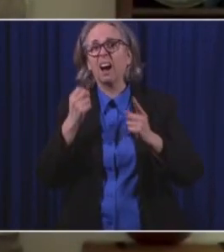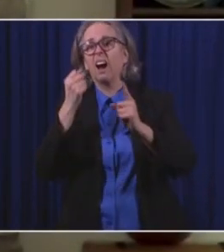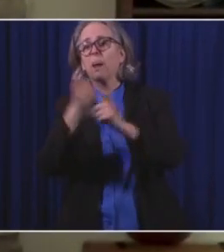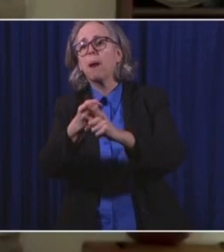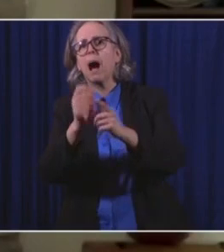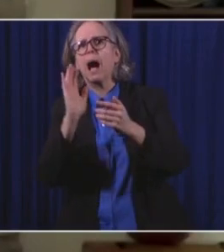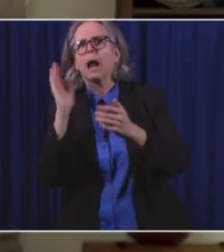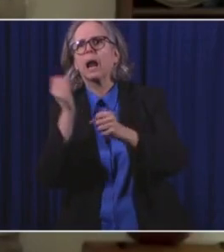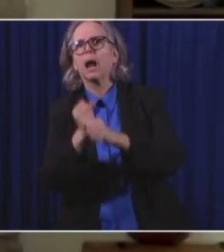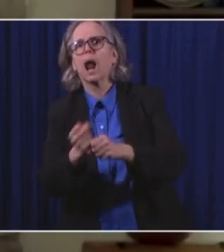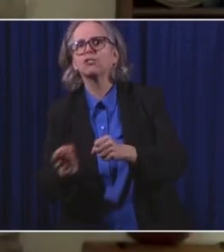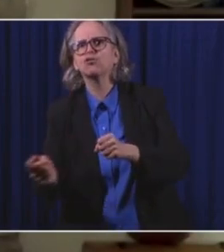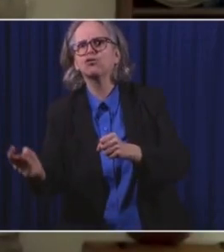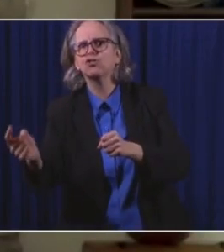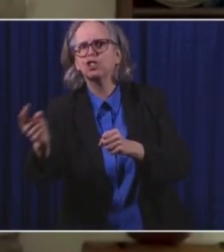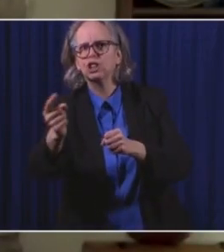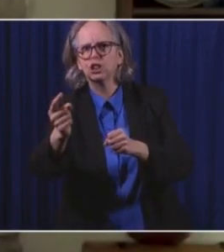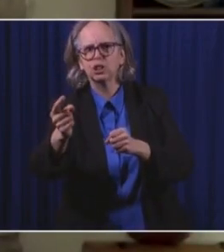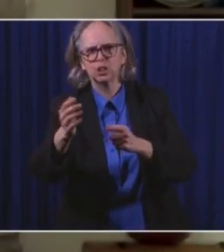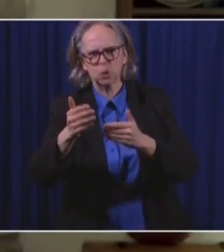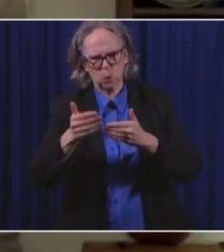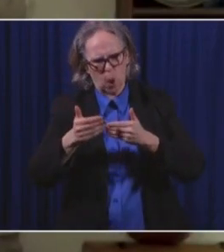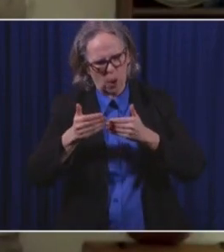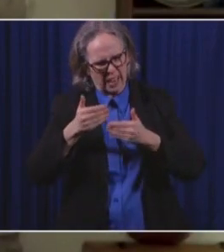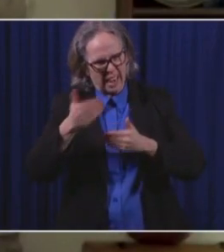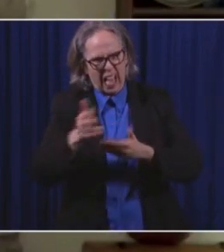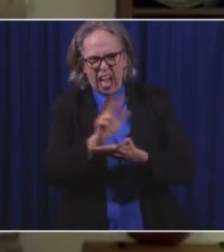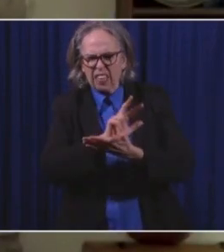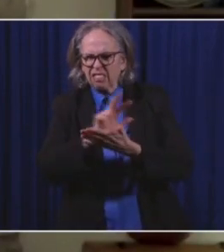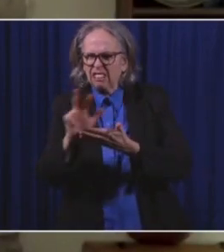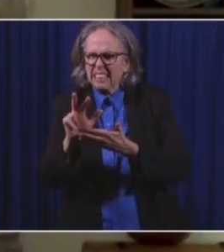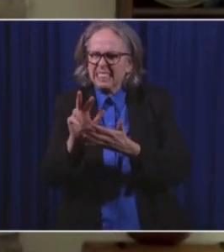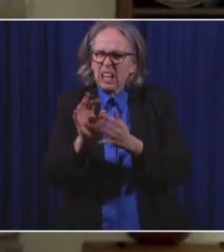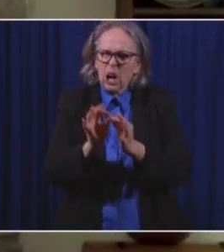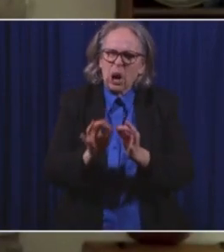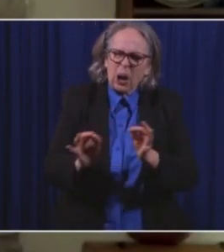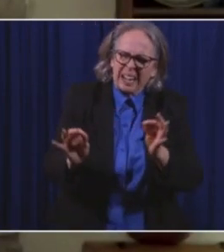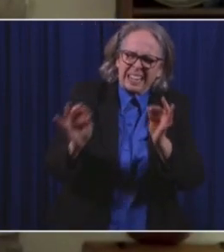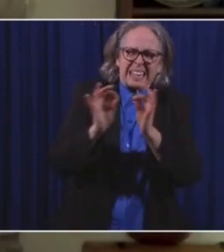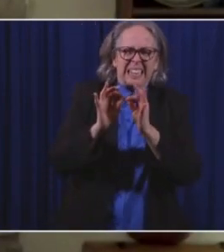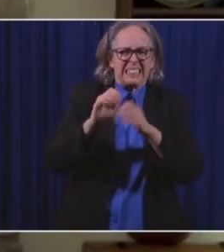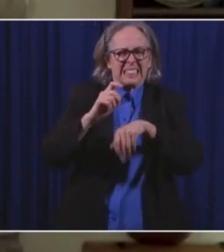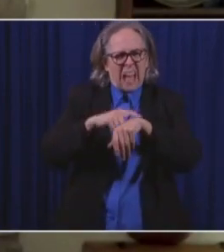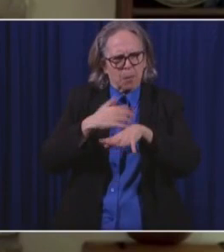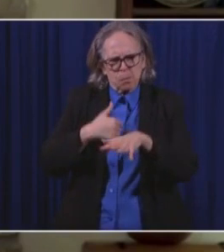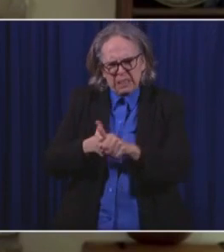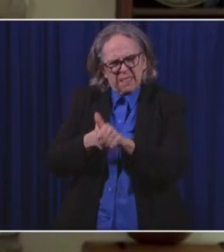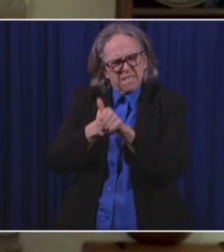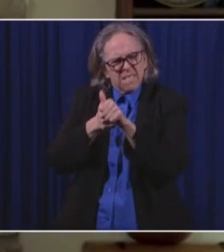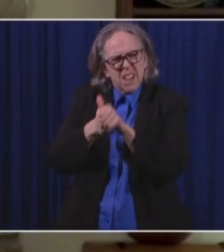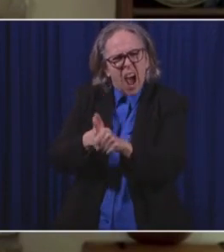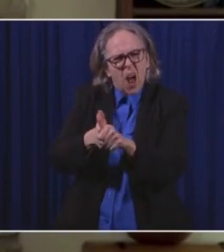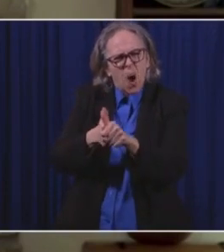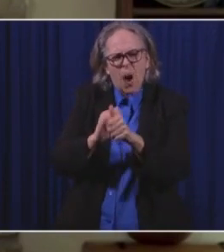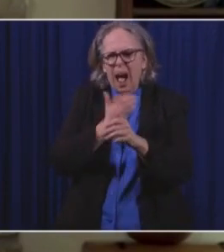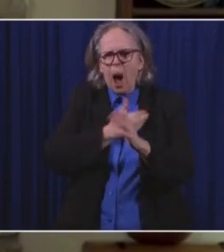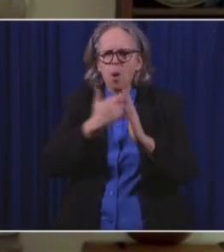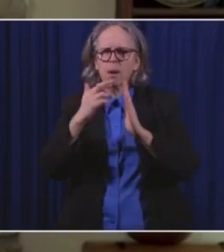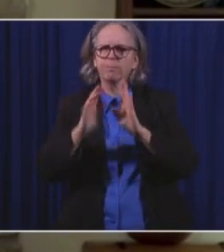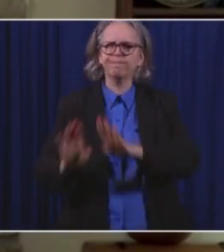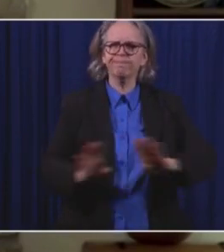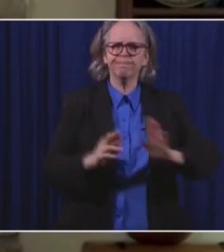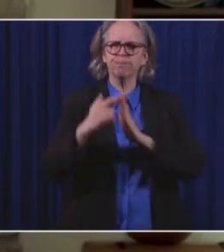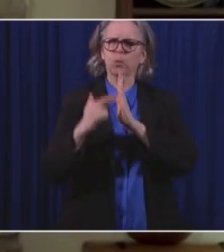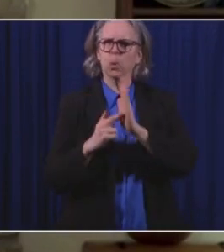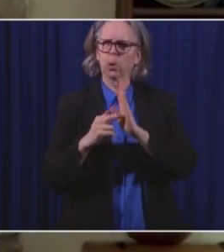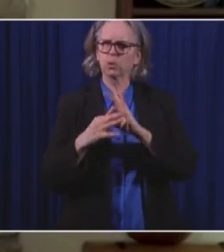of time. We cannot afford, on the very eve of a safe and effective